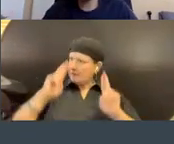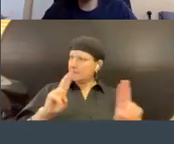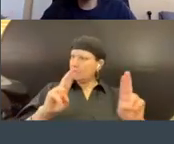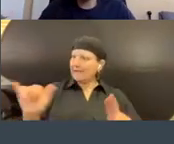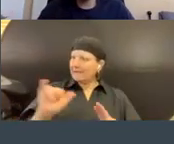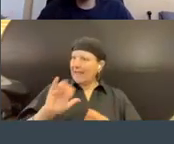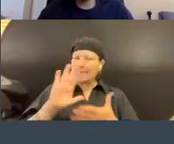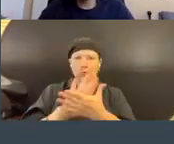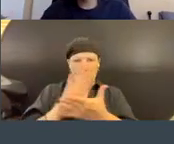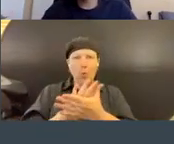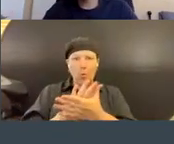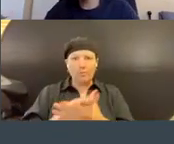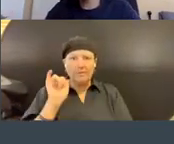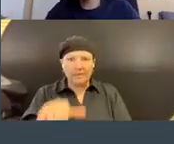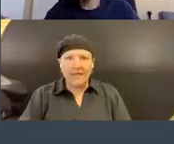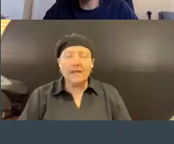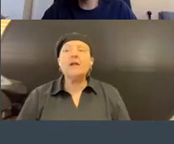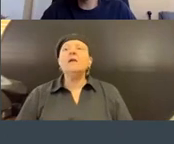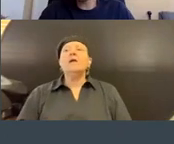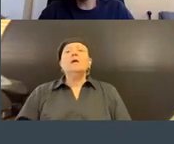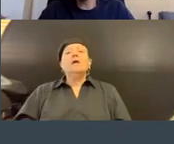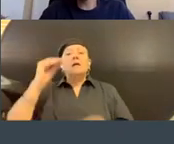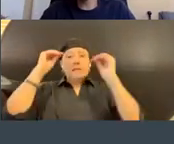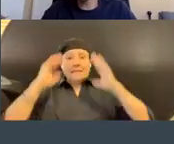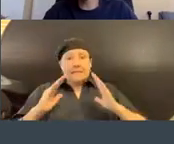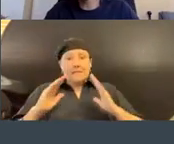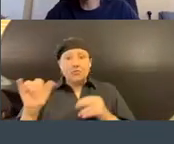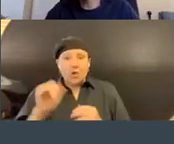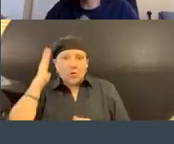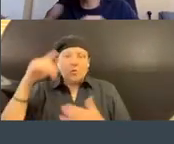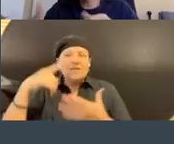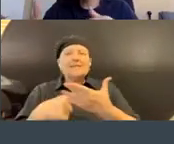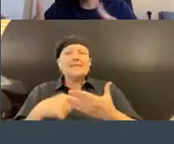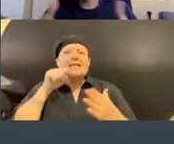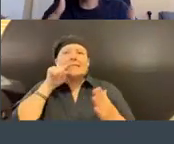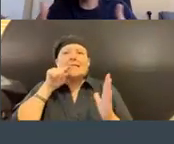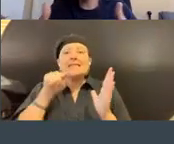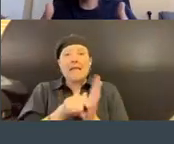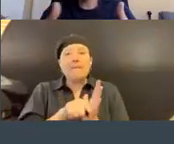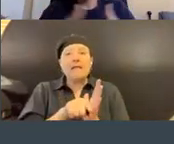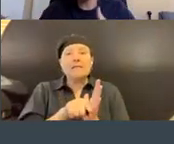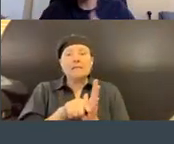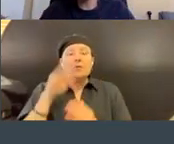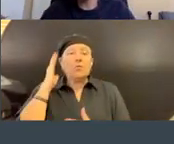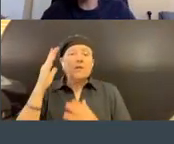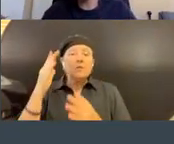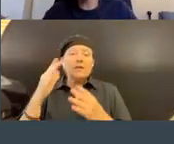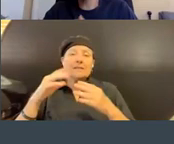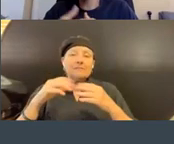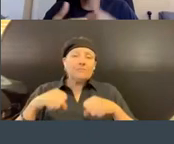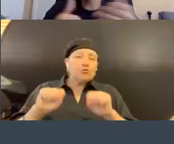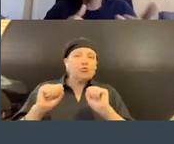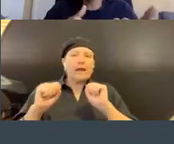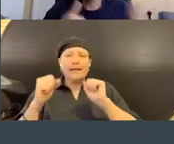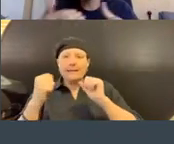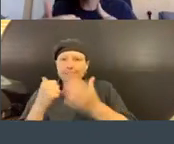home. Additionally, the teachers are going to go over assignments. Again, we're going to try to meet people where they are. There will be sort of